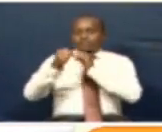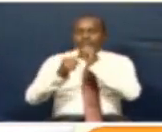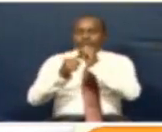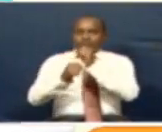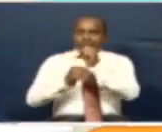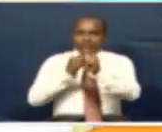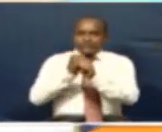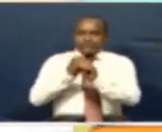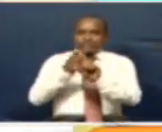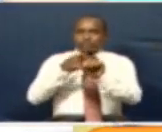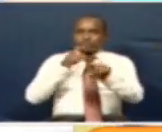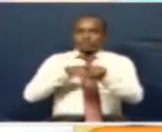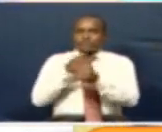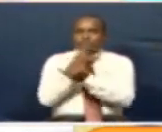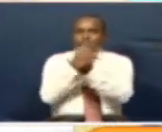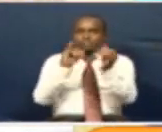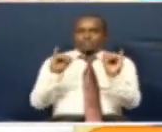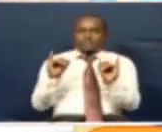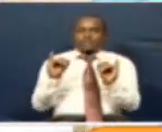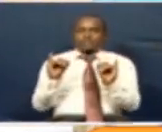independence.